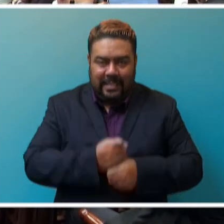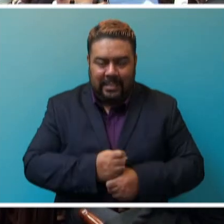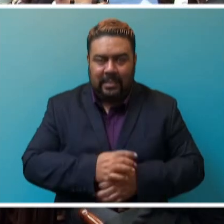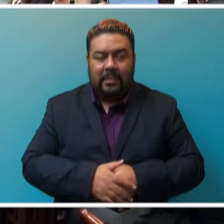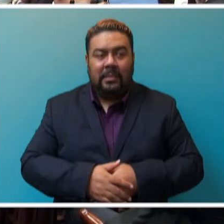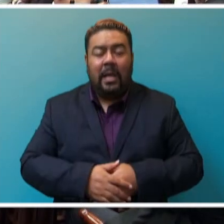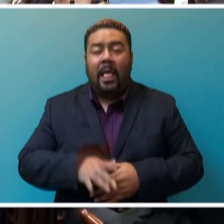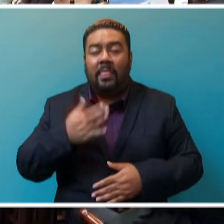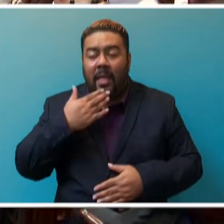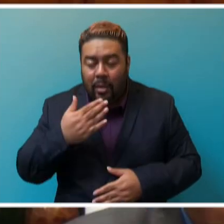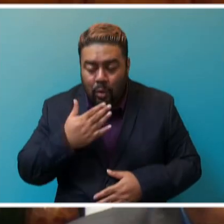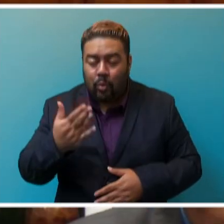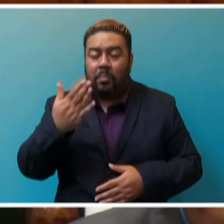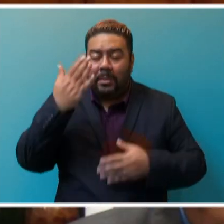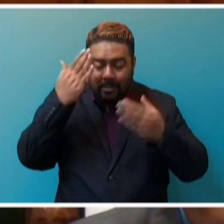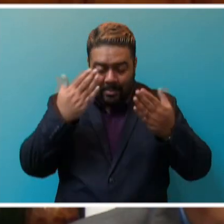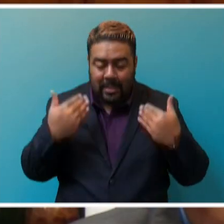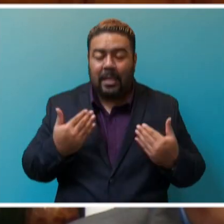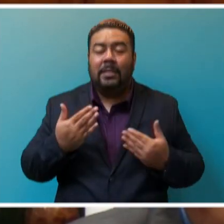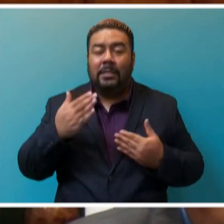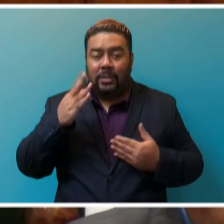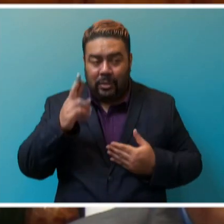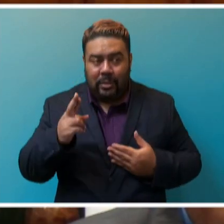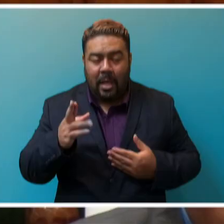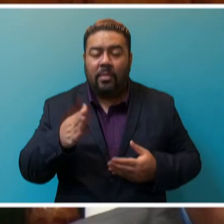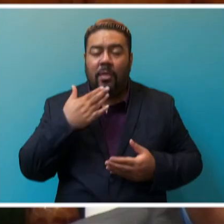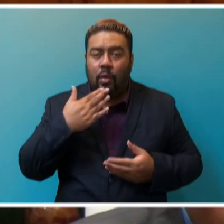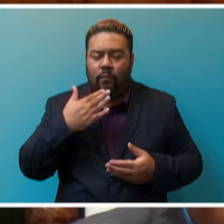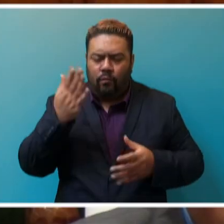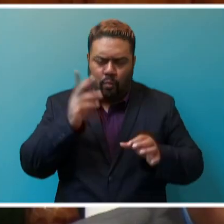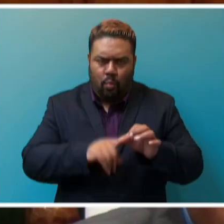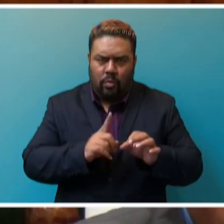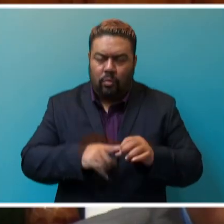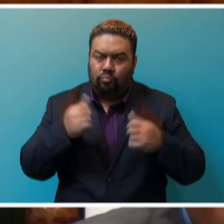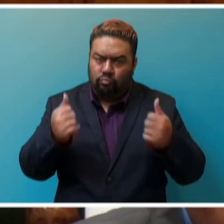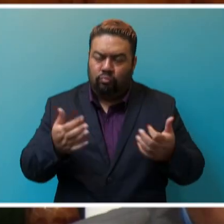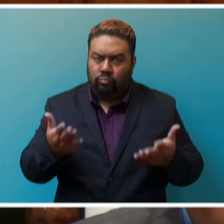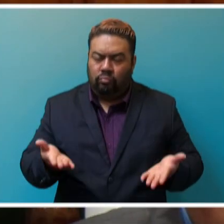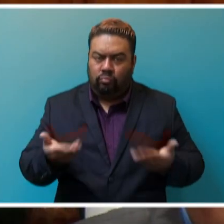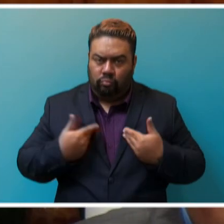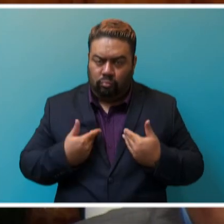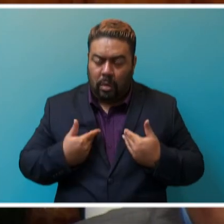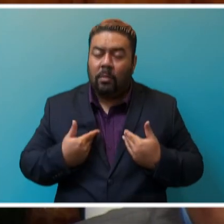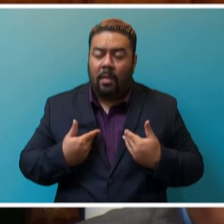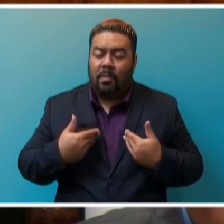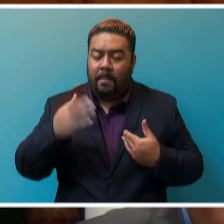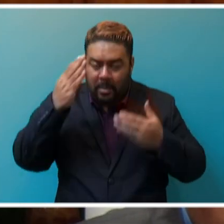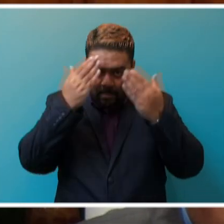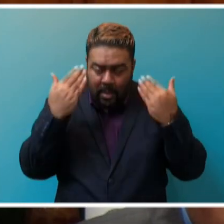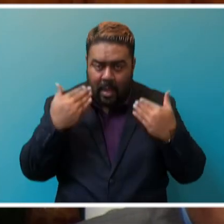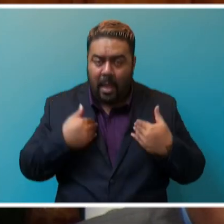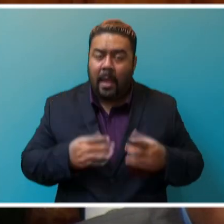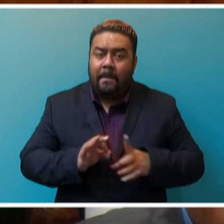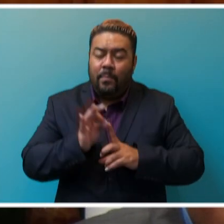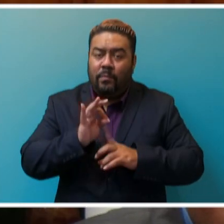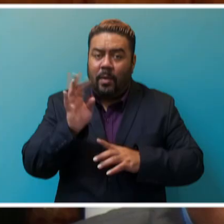Thank you, Mr. Speaker, sir, and I thank the honourable member for the question. Mr. Speaker, sir, improving